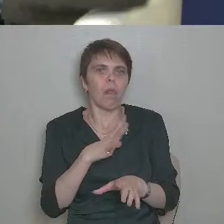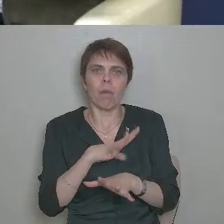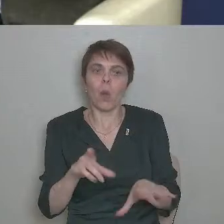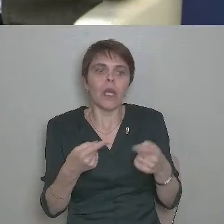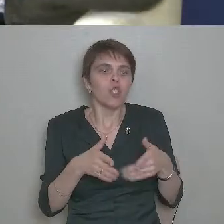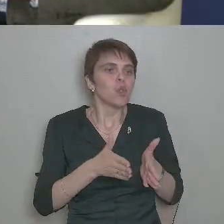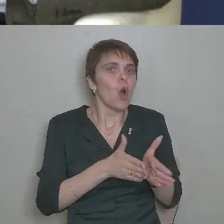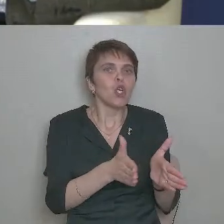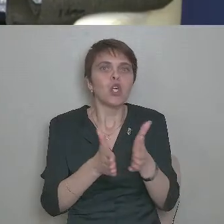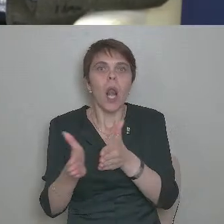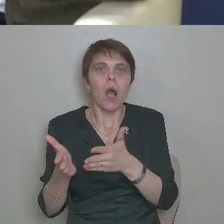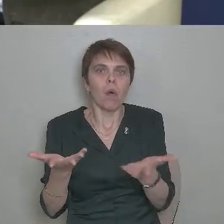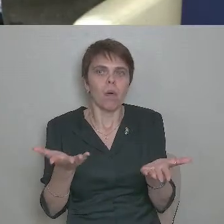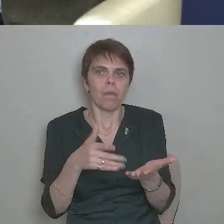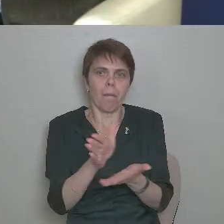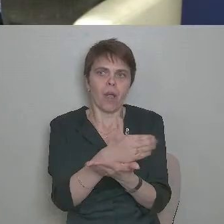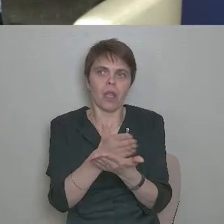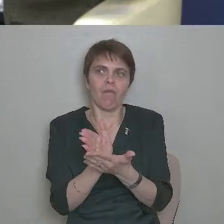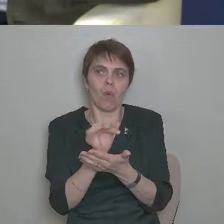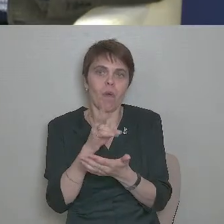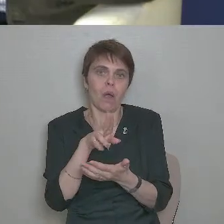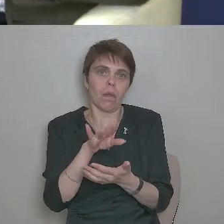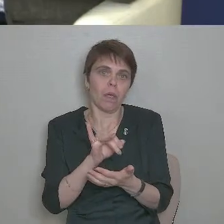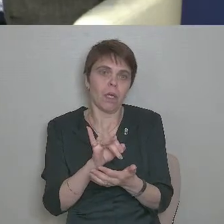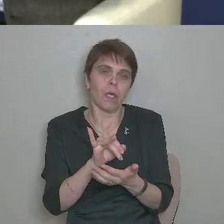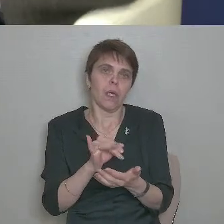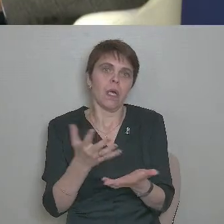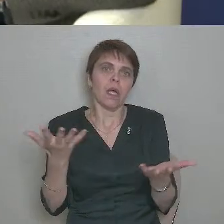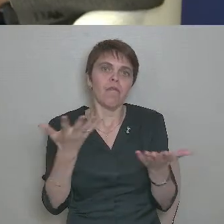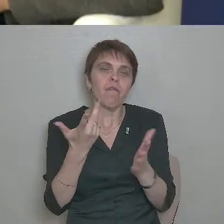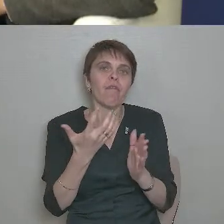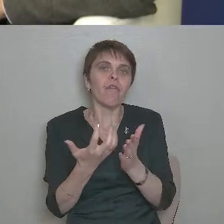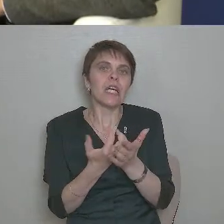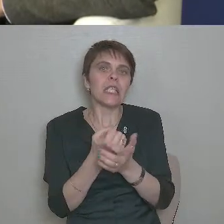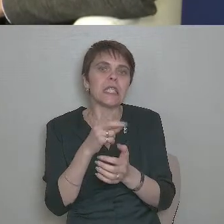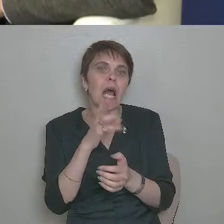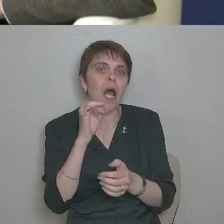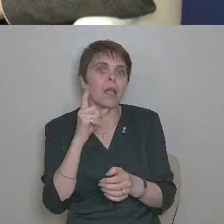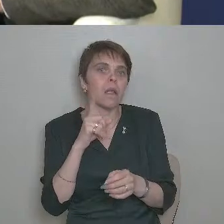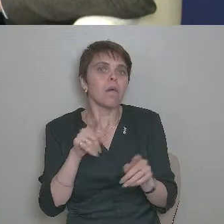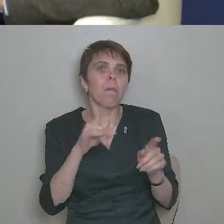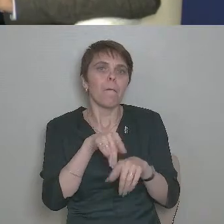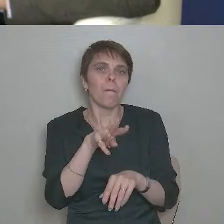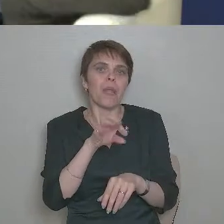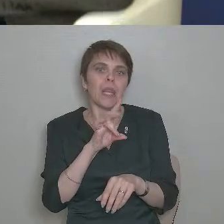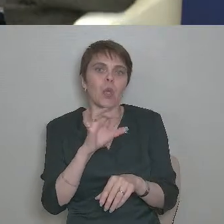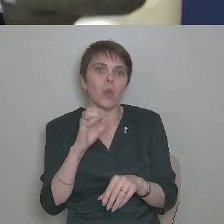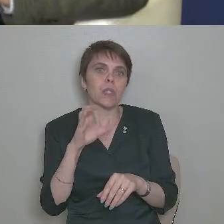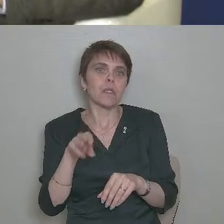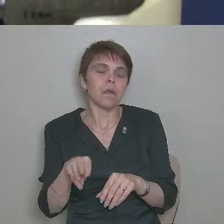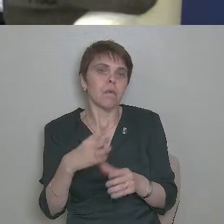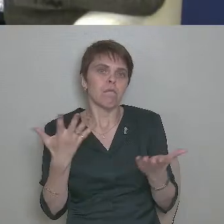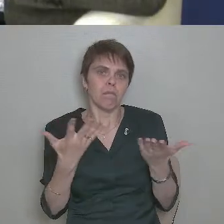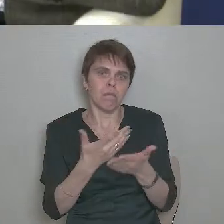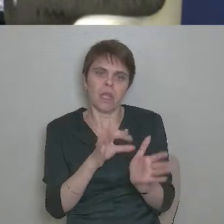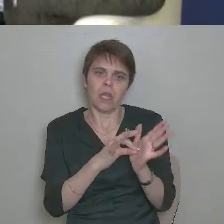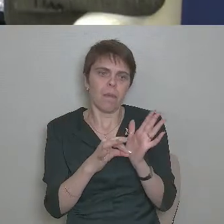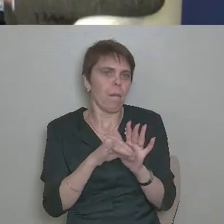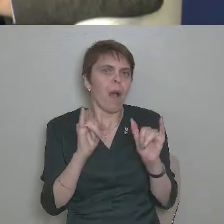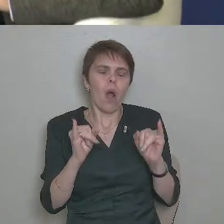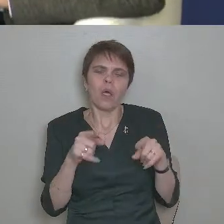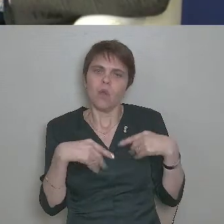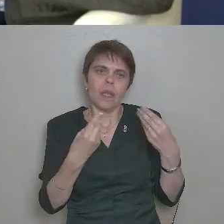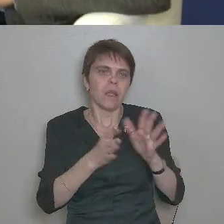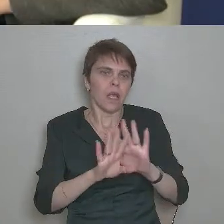and CEC had to maneuver, to acknowledge some of them, to not acknowledge others, and they